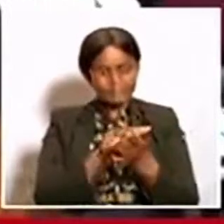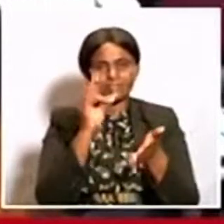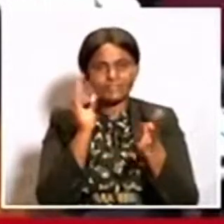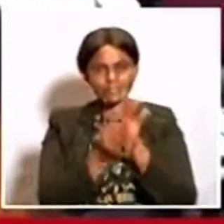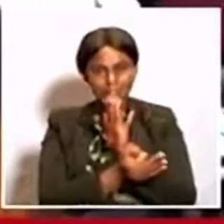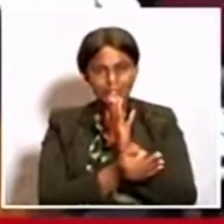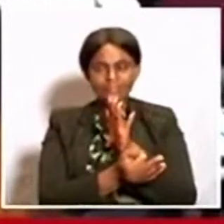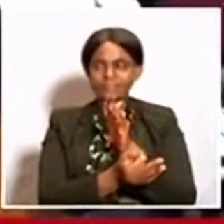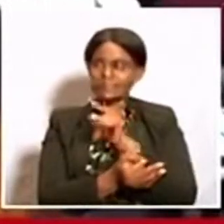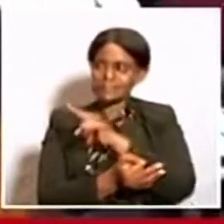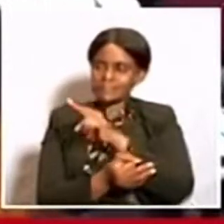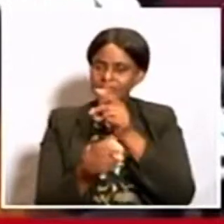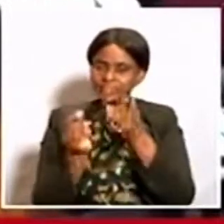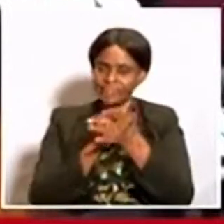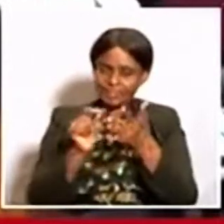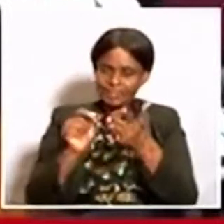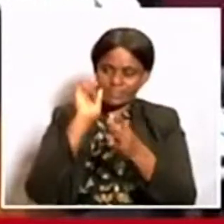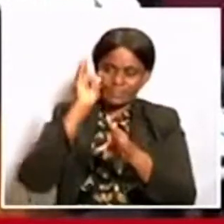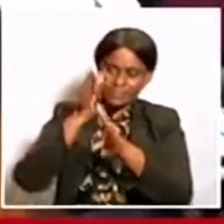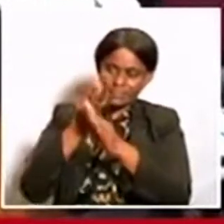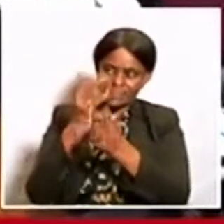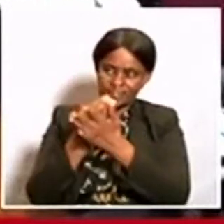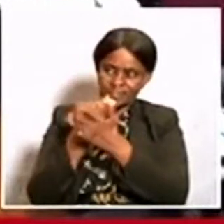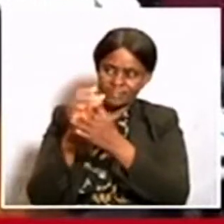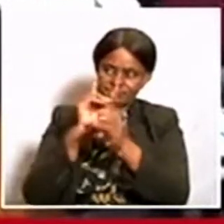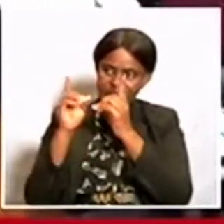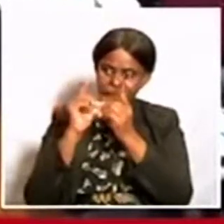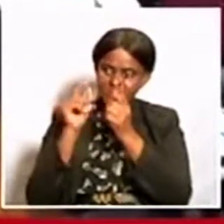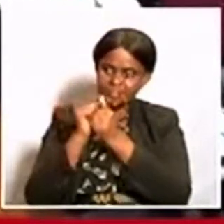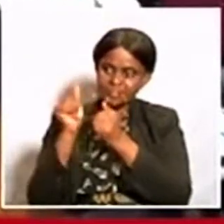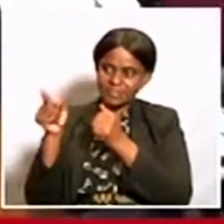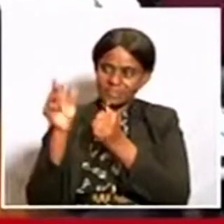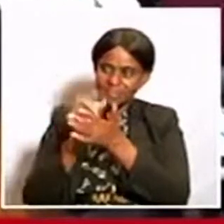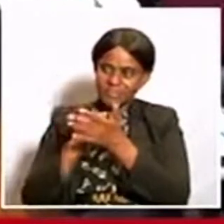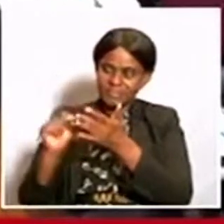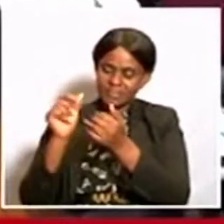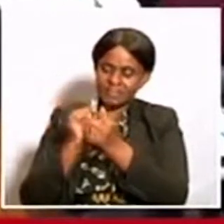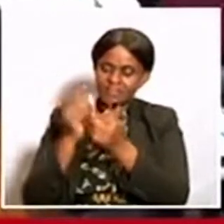sir. You wrote to the treasurer. If you discussed with the treasurer, did you write to him?